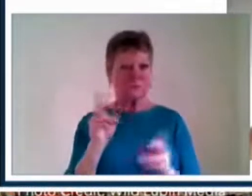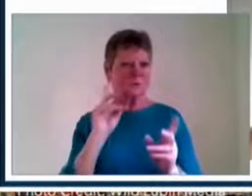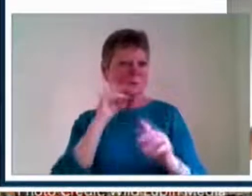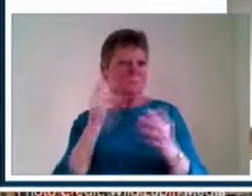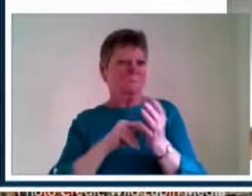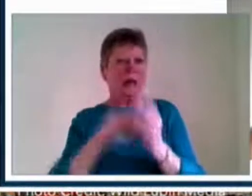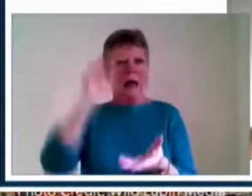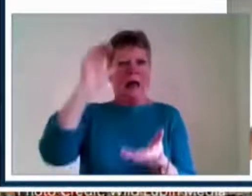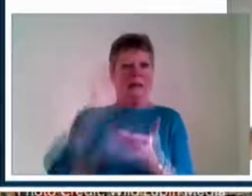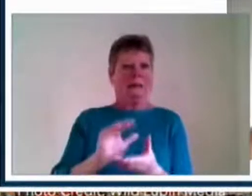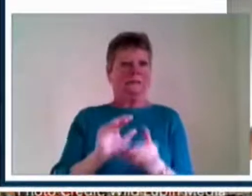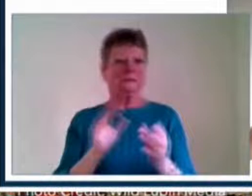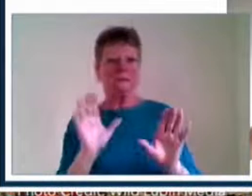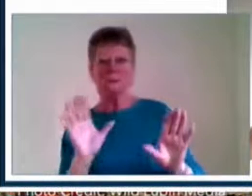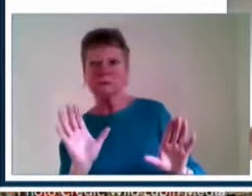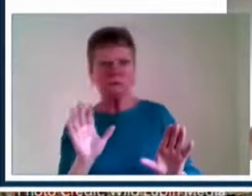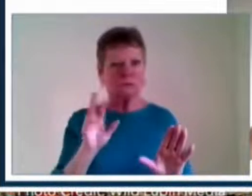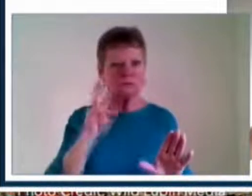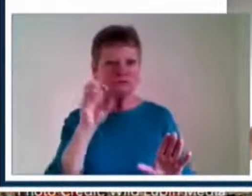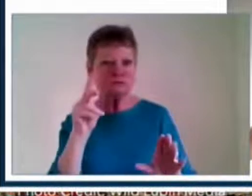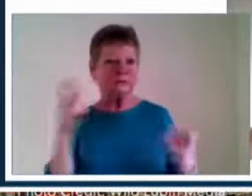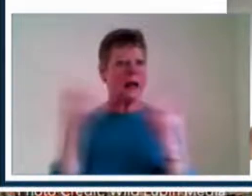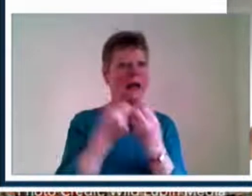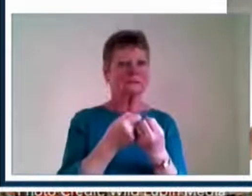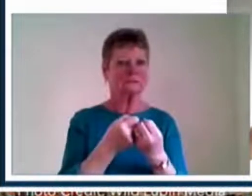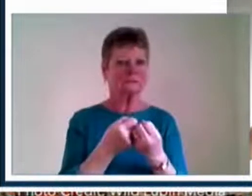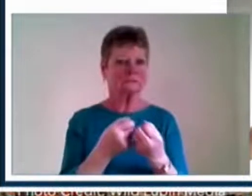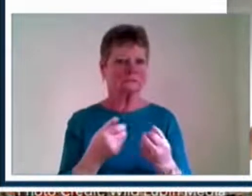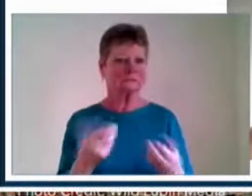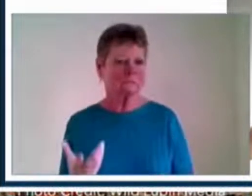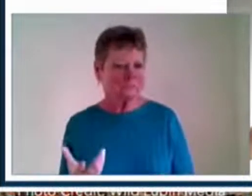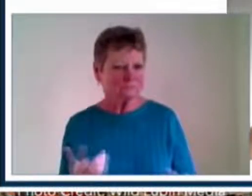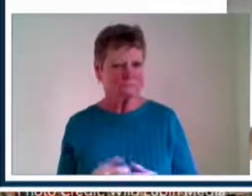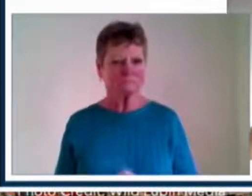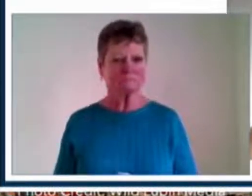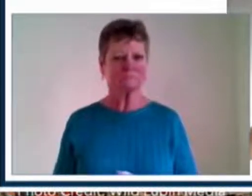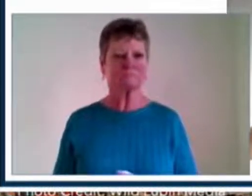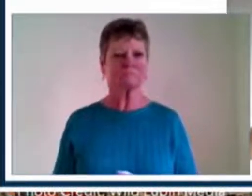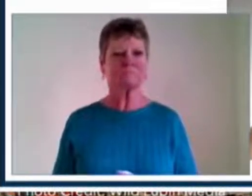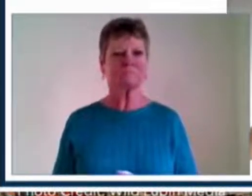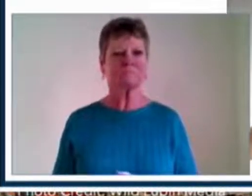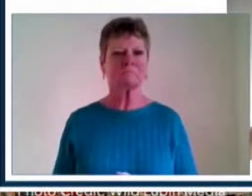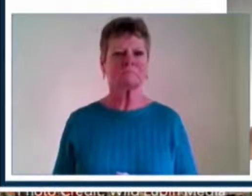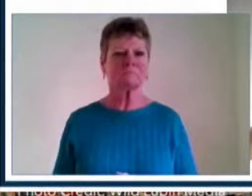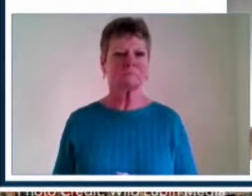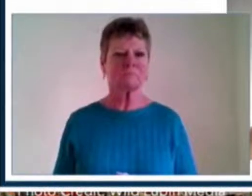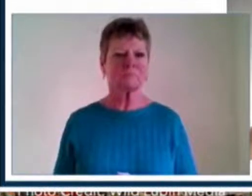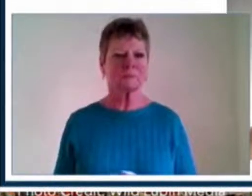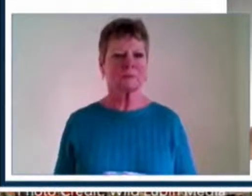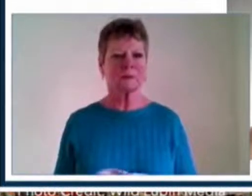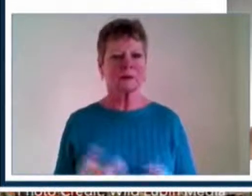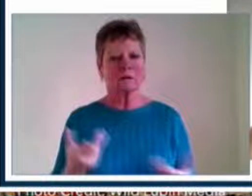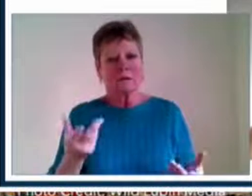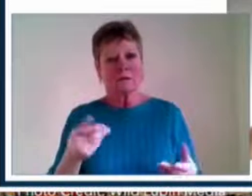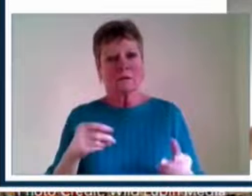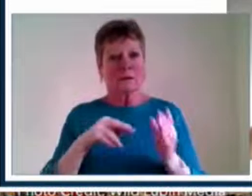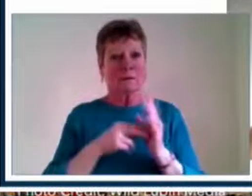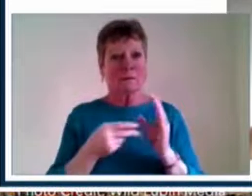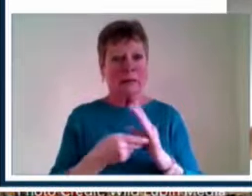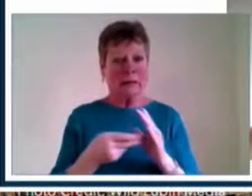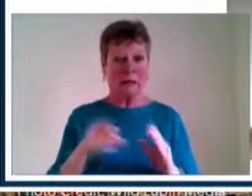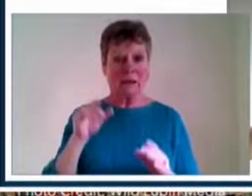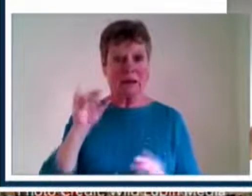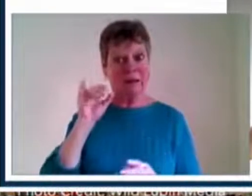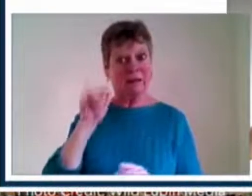accident, and especially getting severely injured from an accident. I don't mean to simplify what is a very